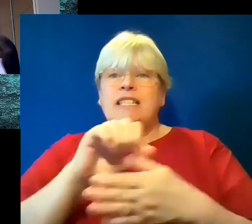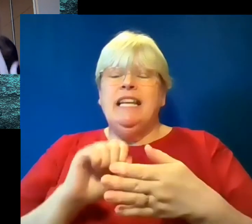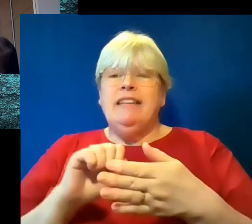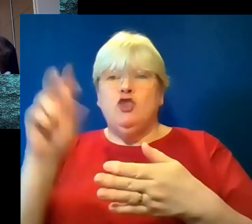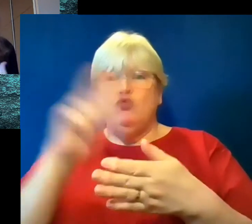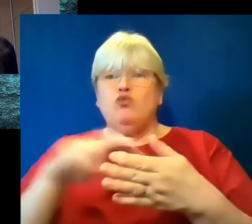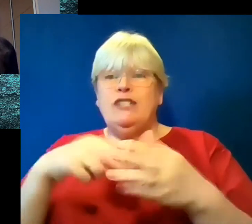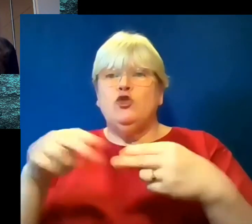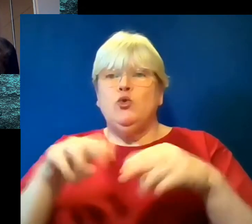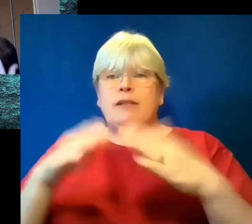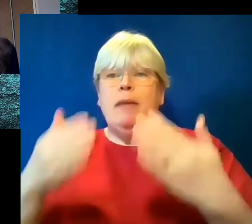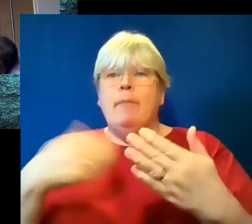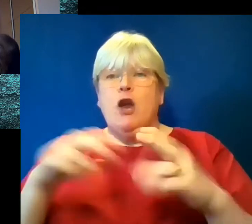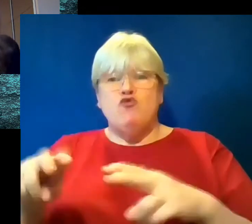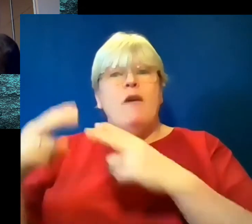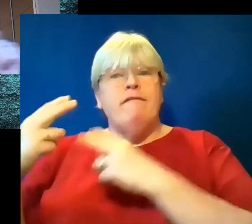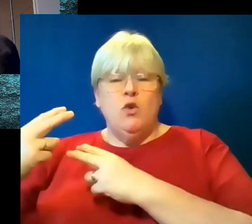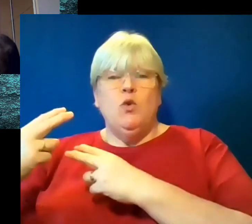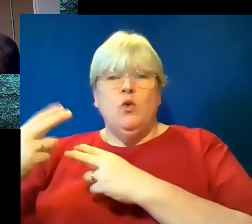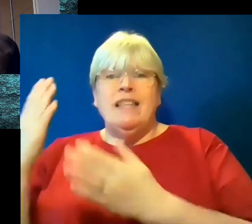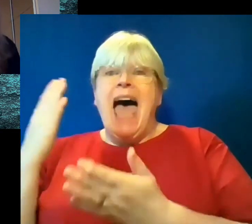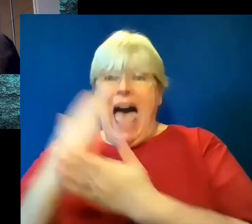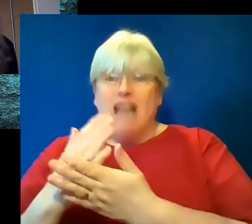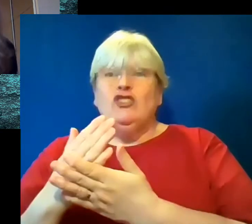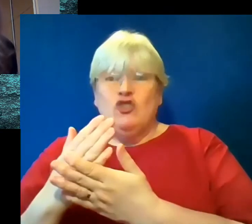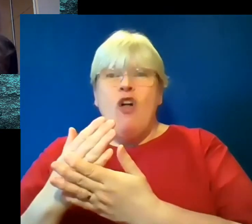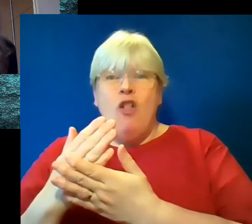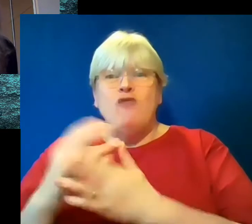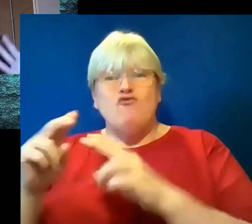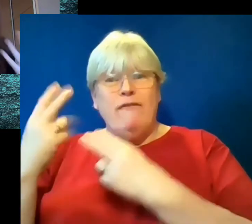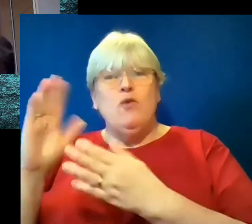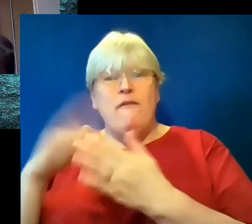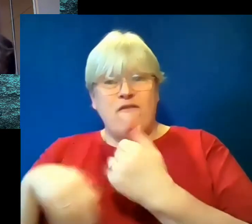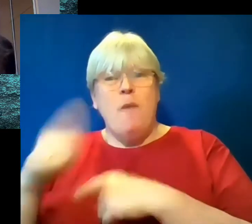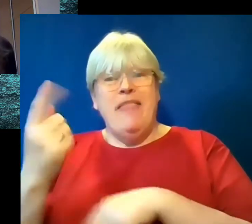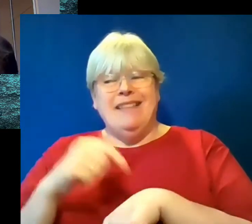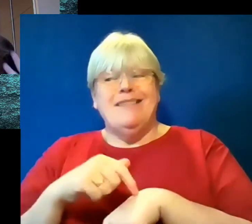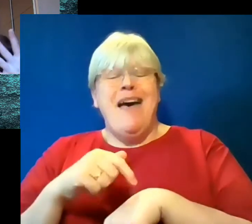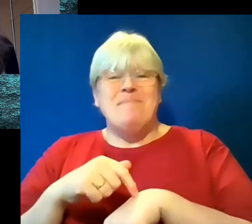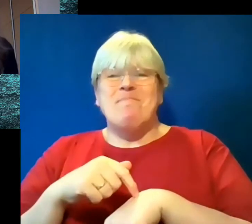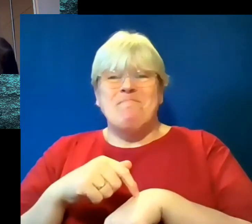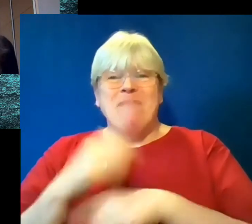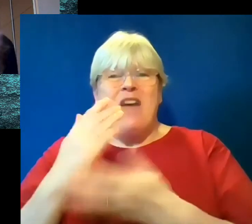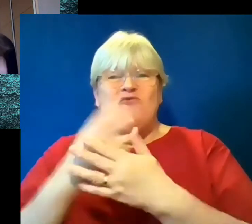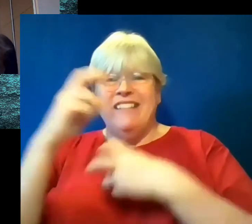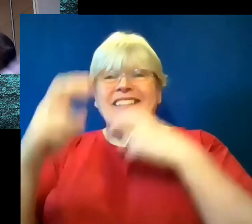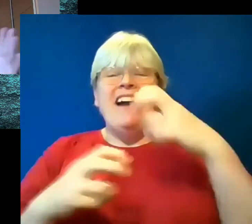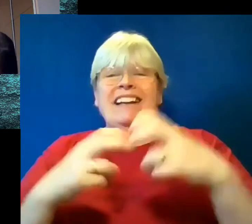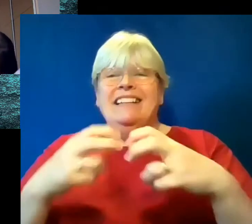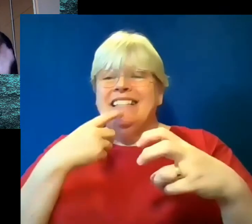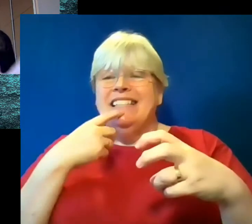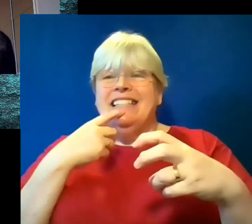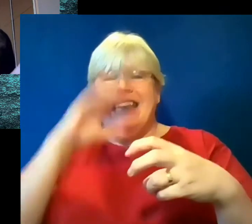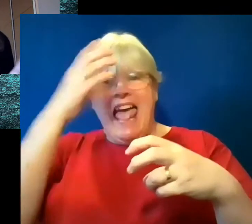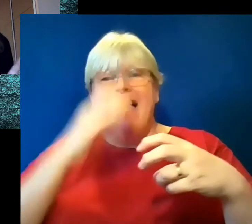newspaper review, a quote, which is the actual newspaper review from the real New York Times of this real circus. And it said, elephants,